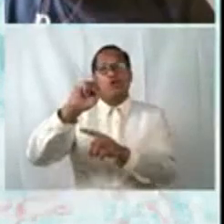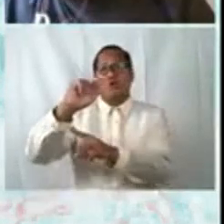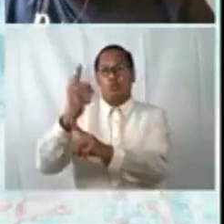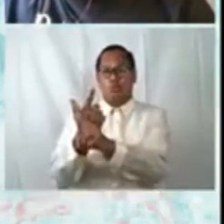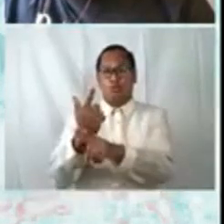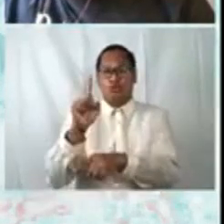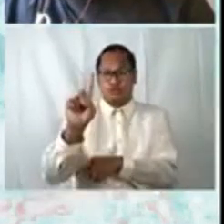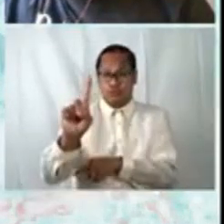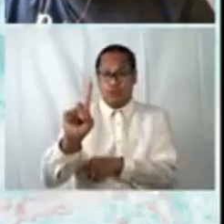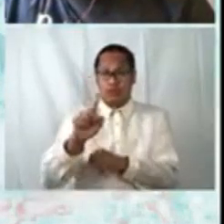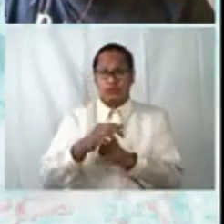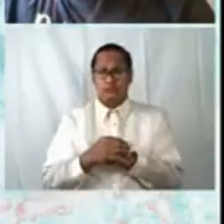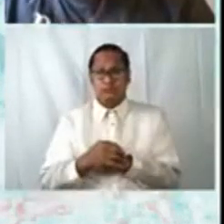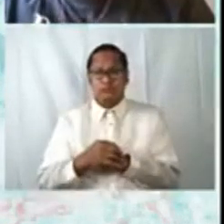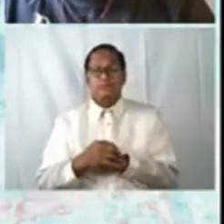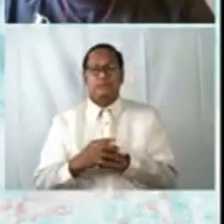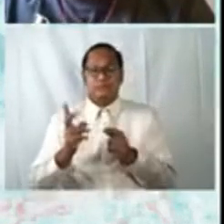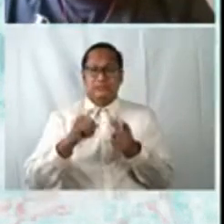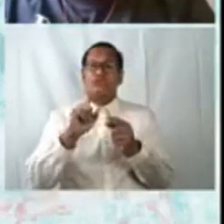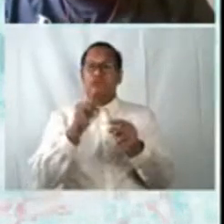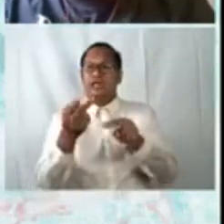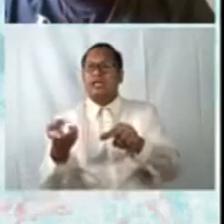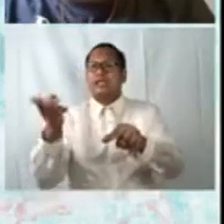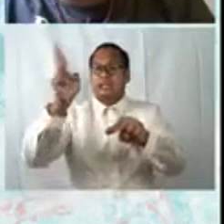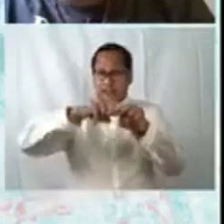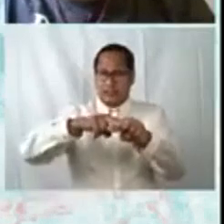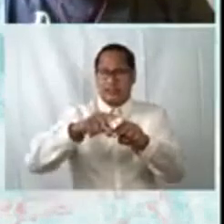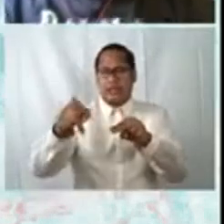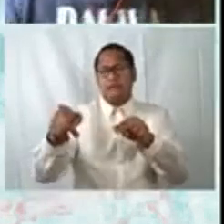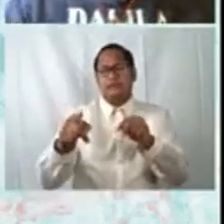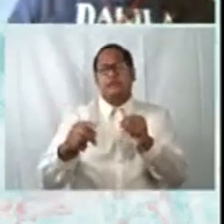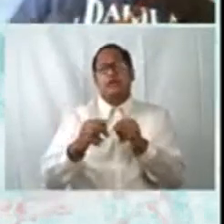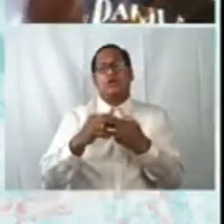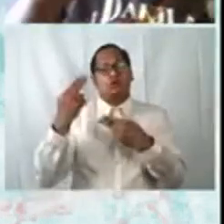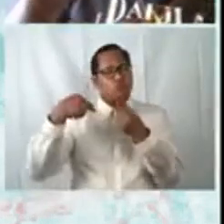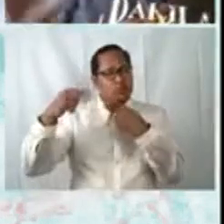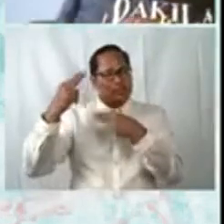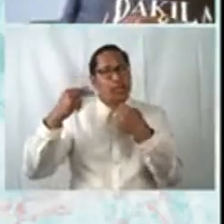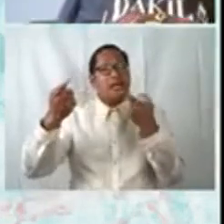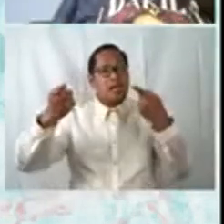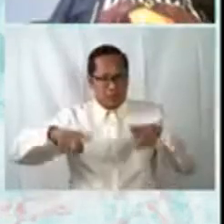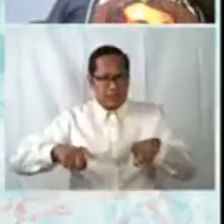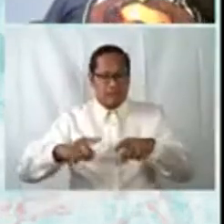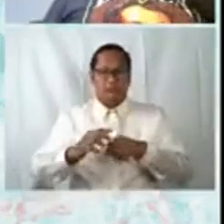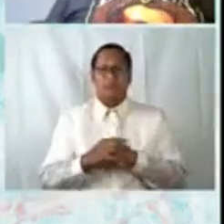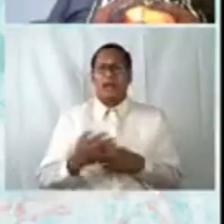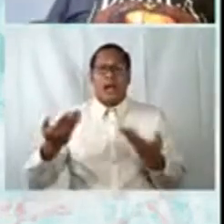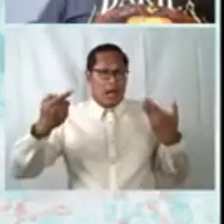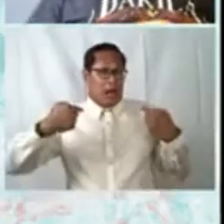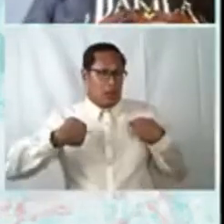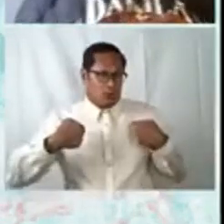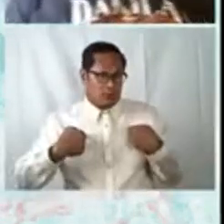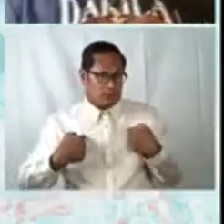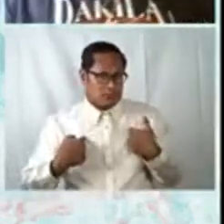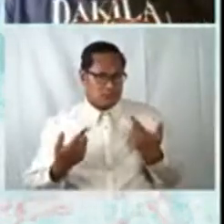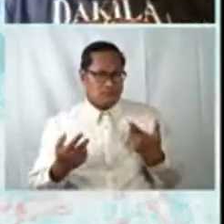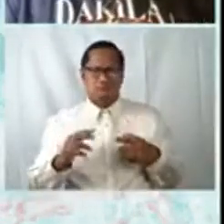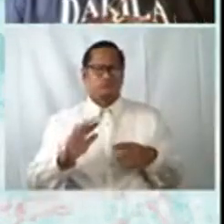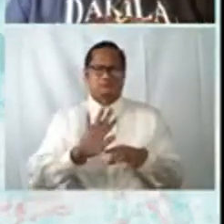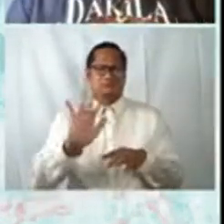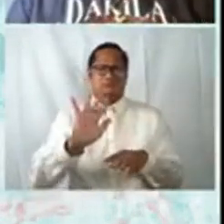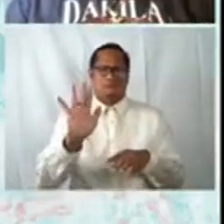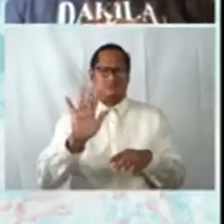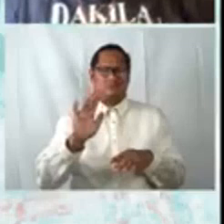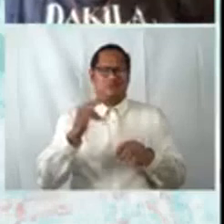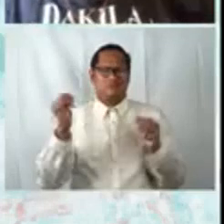So parang ito, madadagdag ito doon sa mga historical events sa buwan ng kasaysayan. Now, ako naman, hindi naman ako agree na